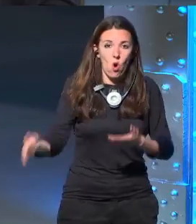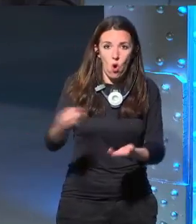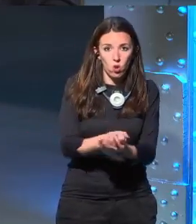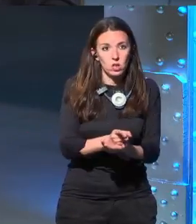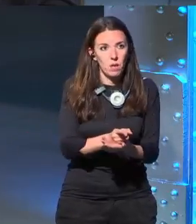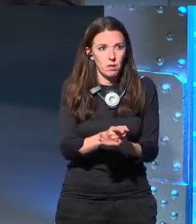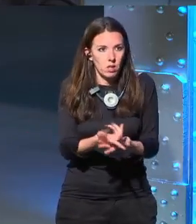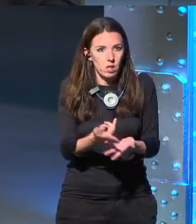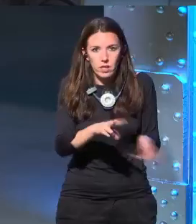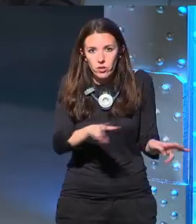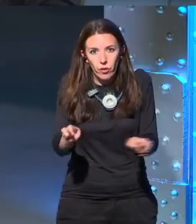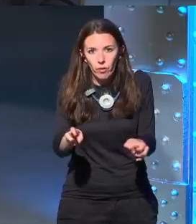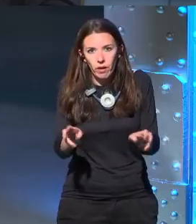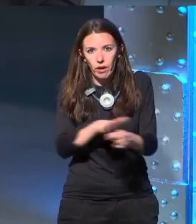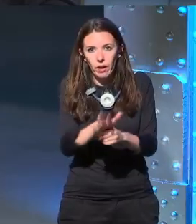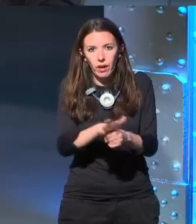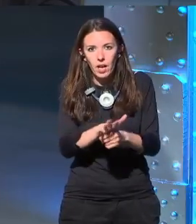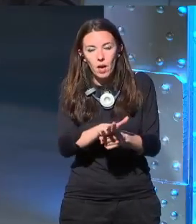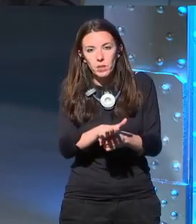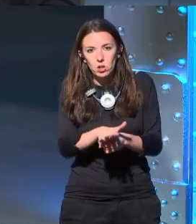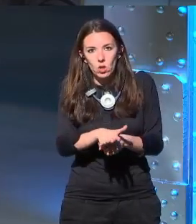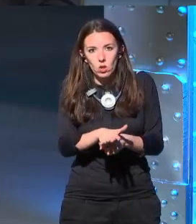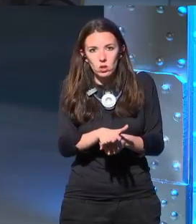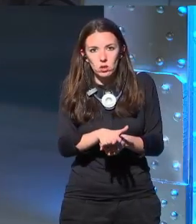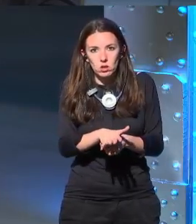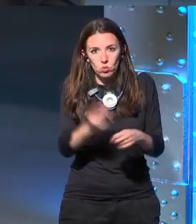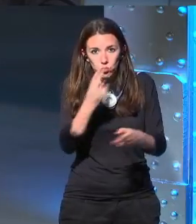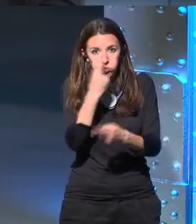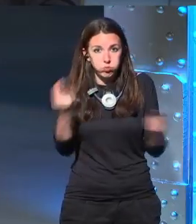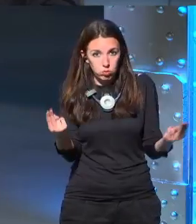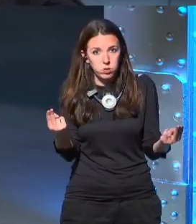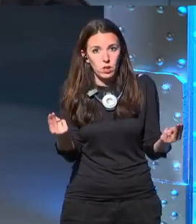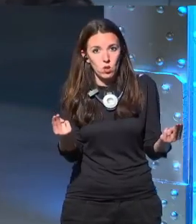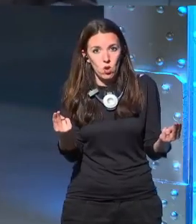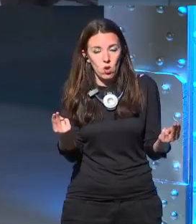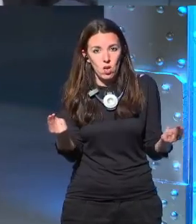Because we need it now in those fields.